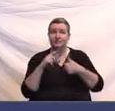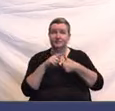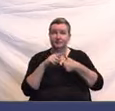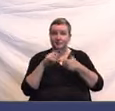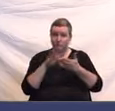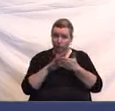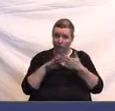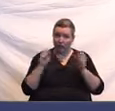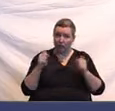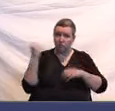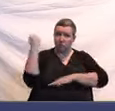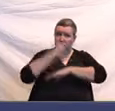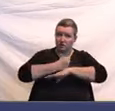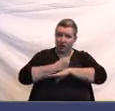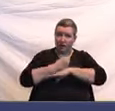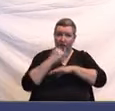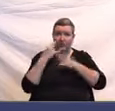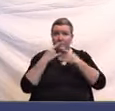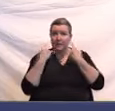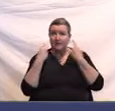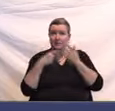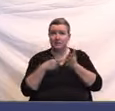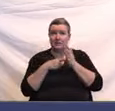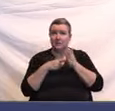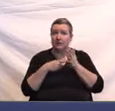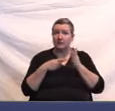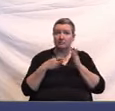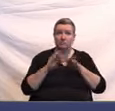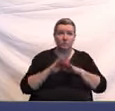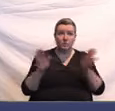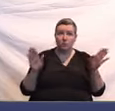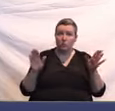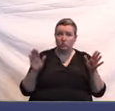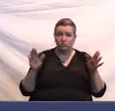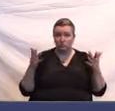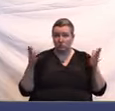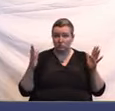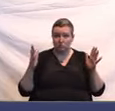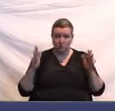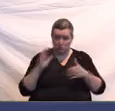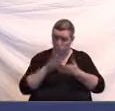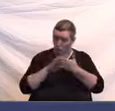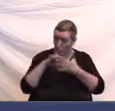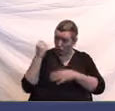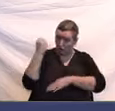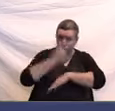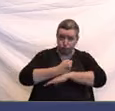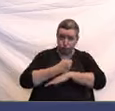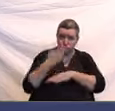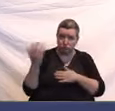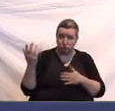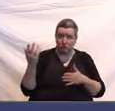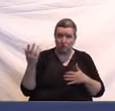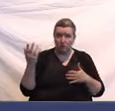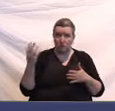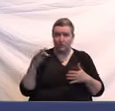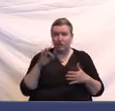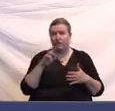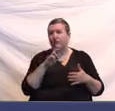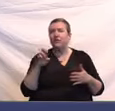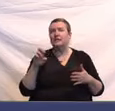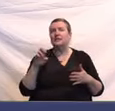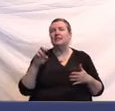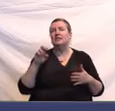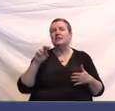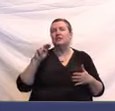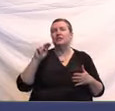if a mask mandate in schools is struck down? And the group Free New Jersey Kids is appealing a decision about masks in schools.